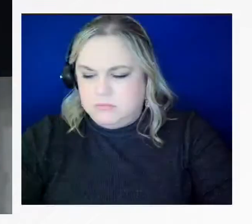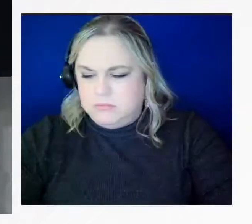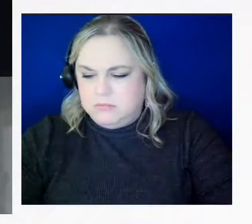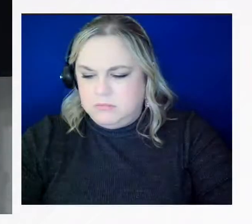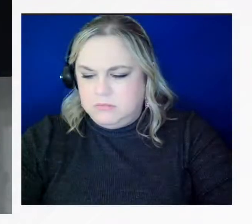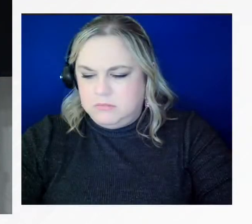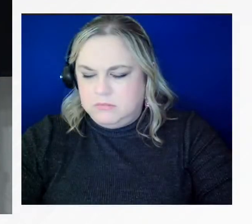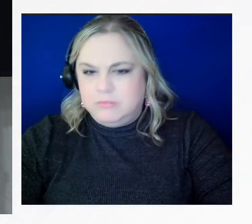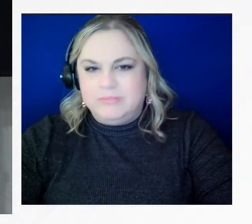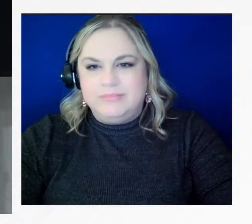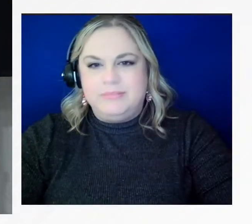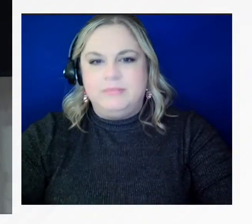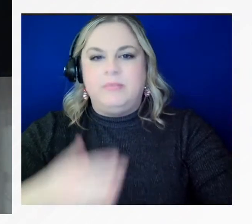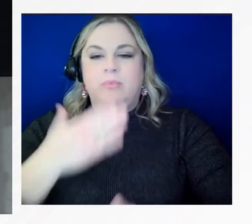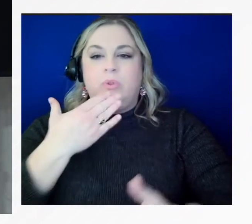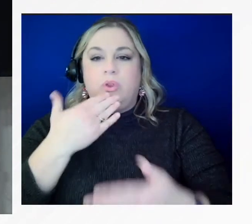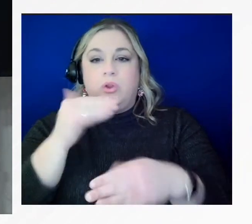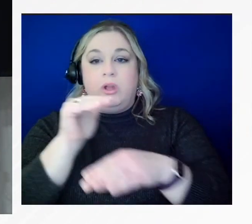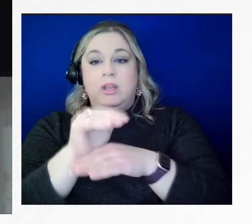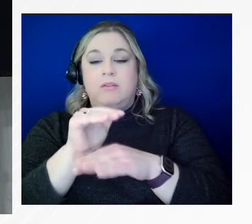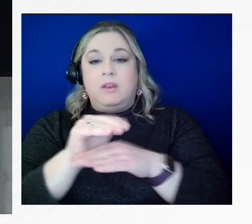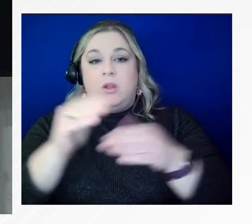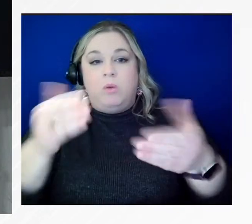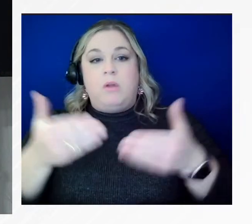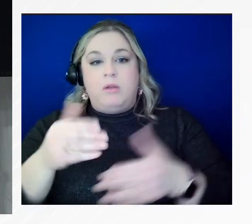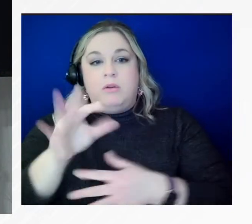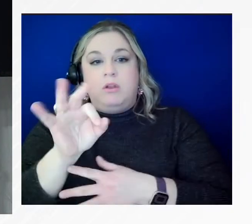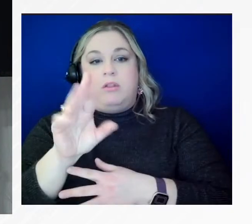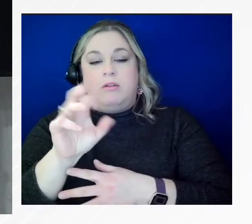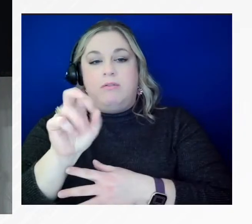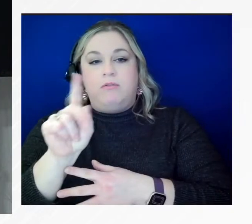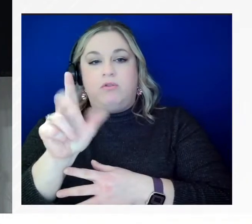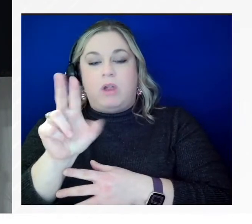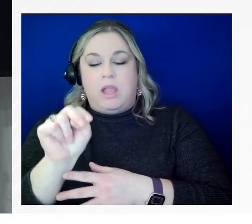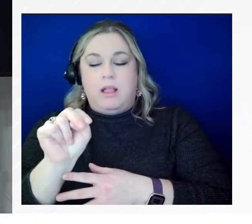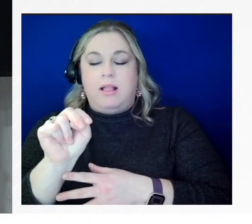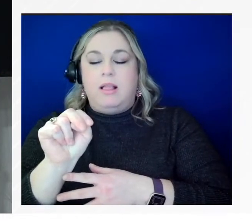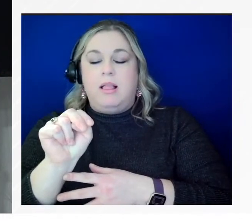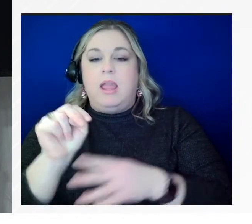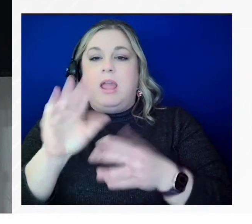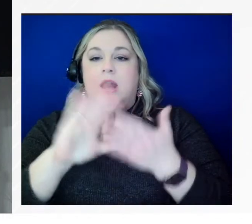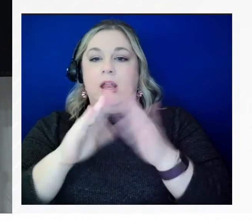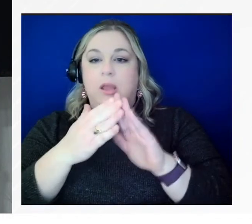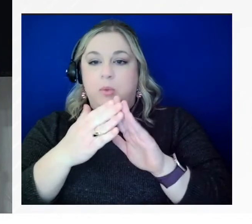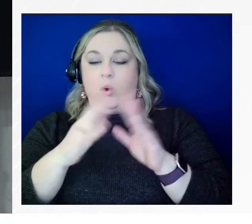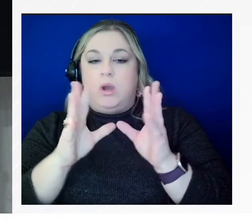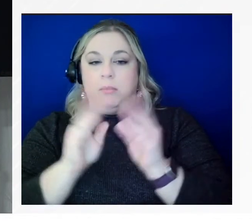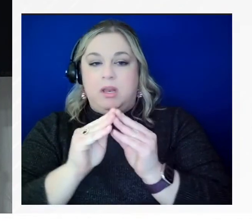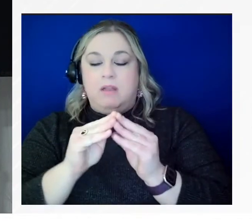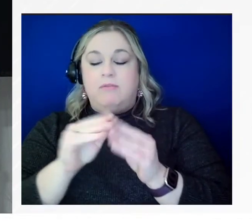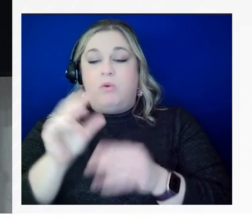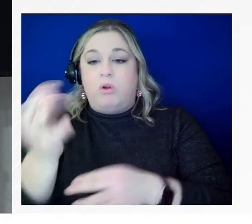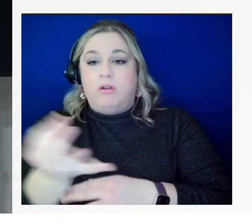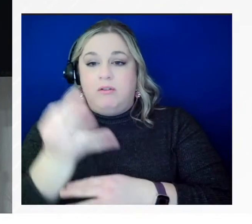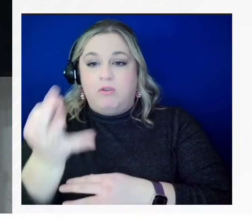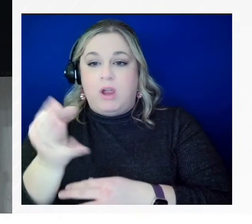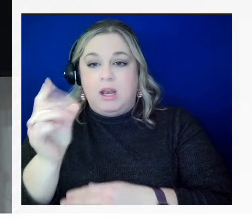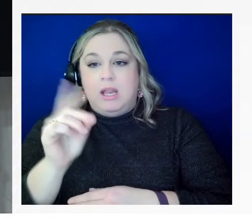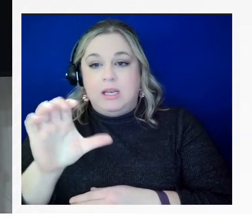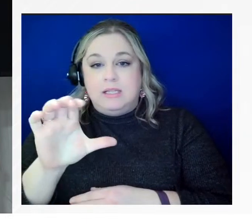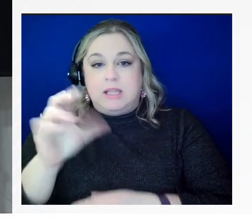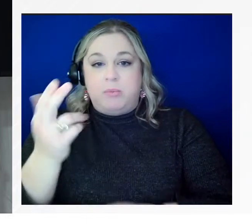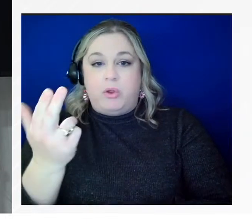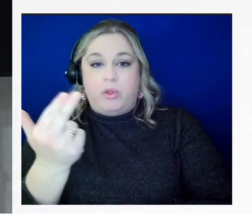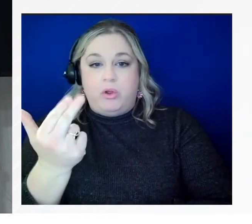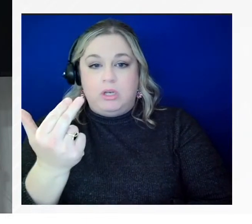Good evening and welcome to the Franklin Fire Virtual Community Meeting for Friday, December 13th, 2024. My